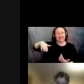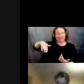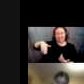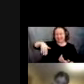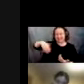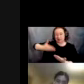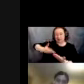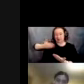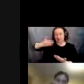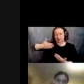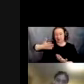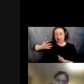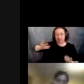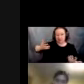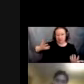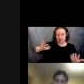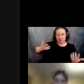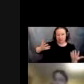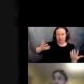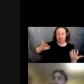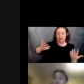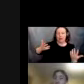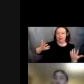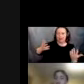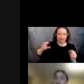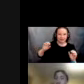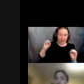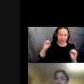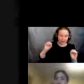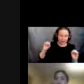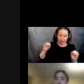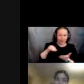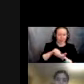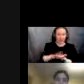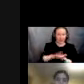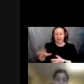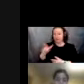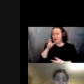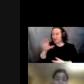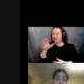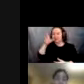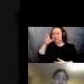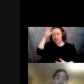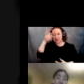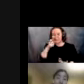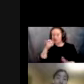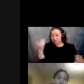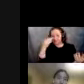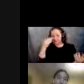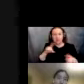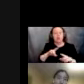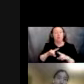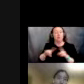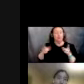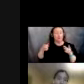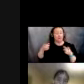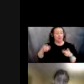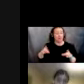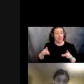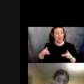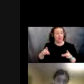either. There's been absolutely no record of his parentage, but he was adopted by a